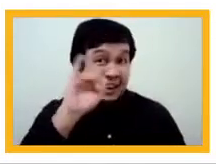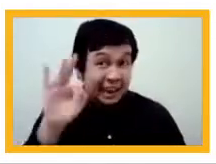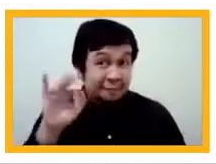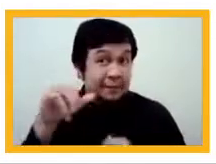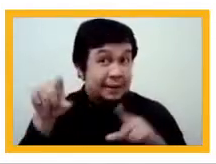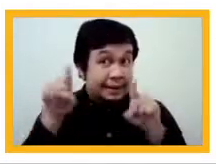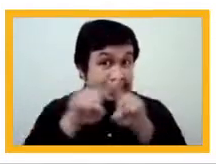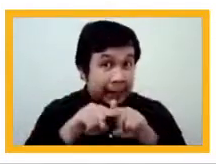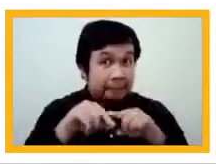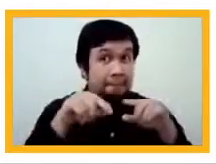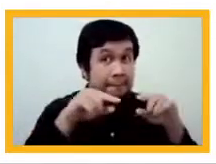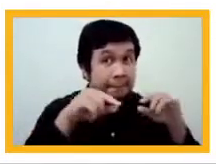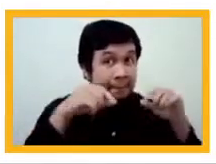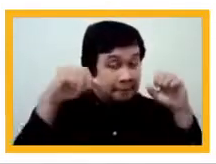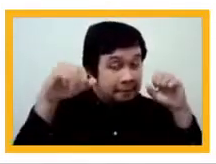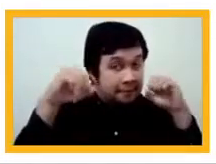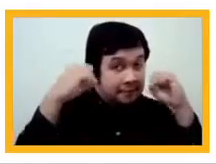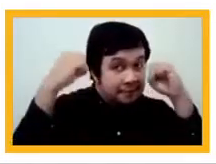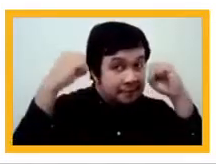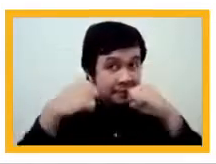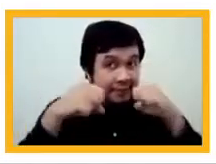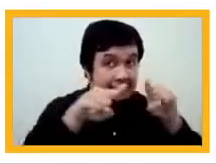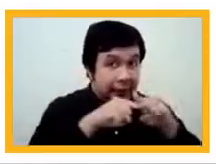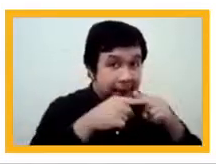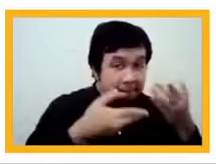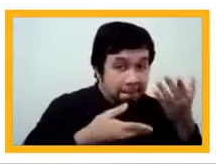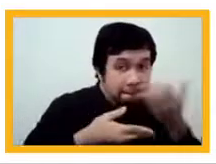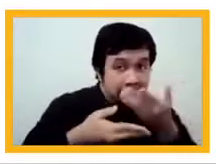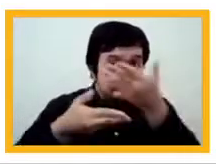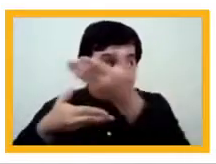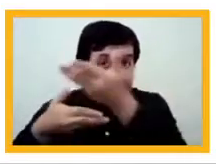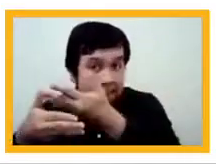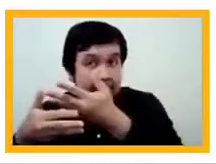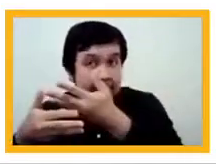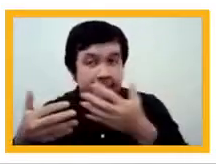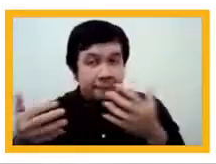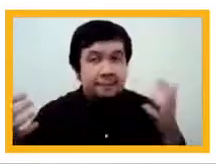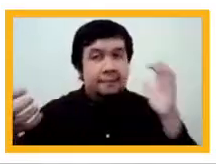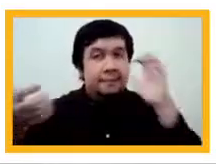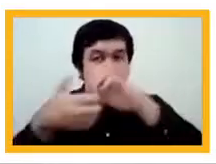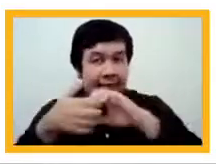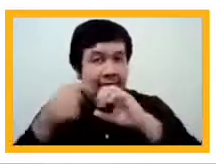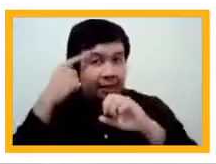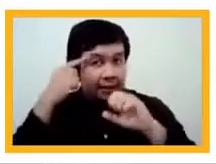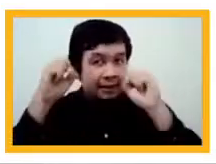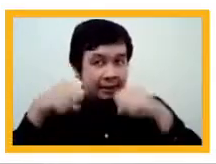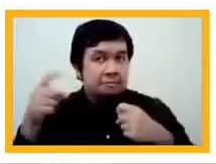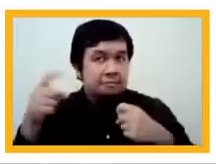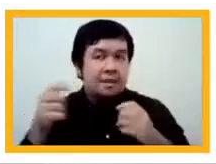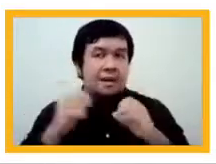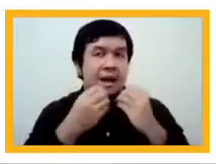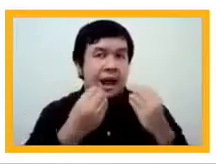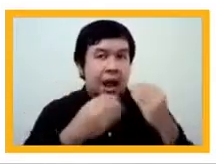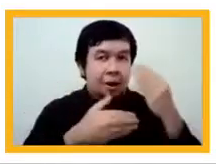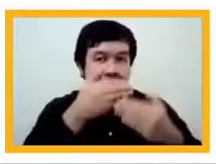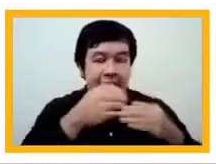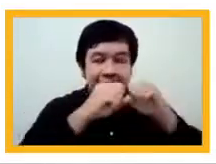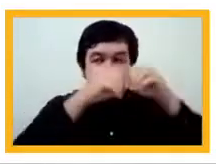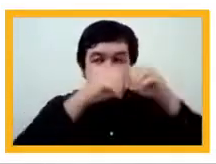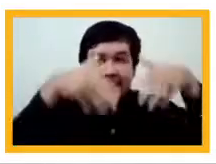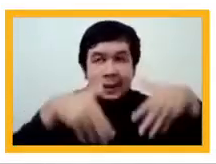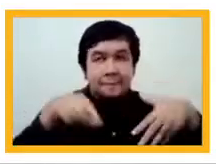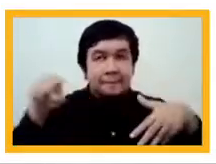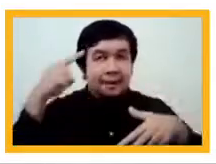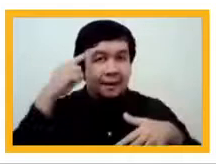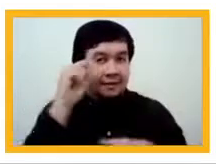to open the classes to other countries. So I hope ADB can contribute to this